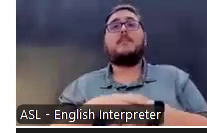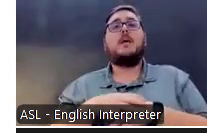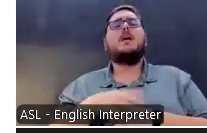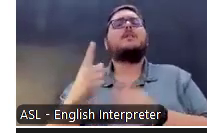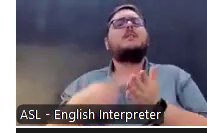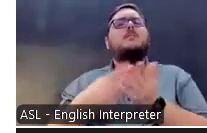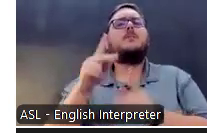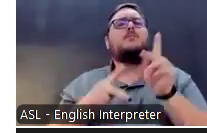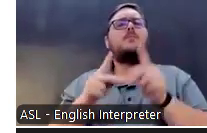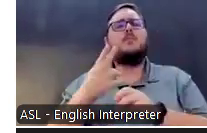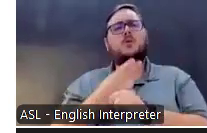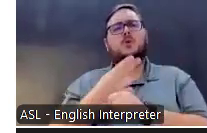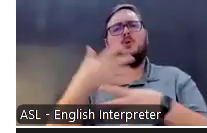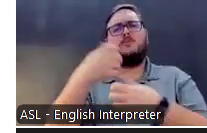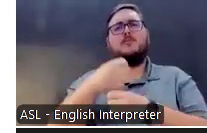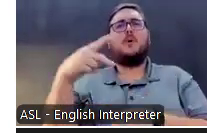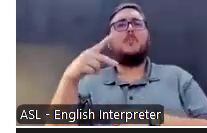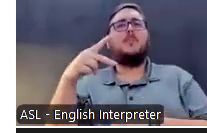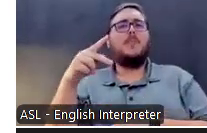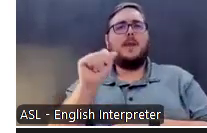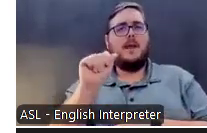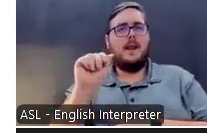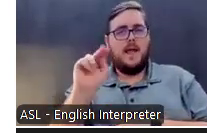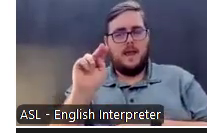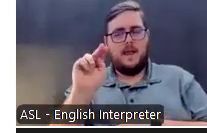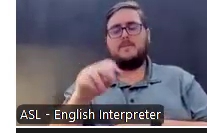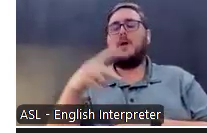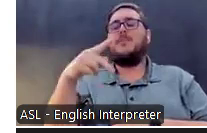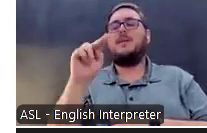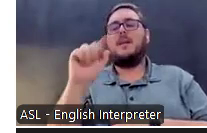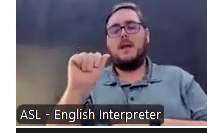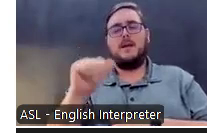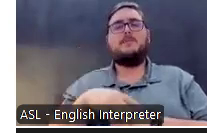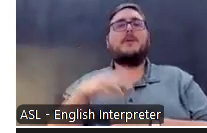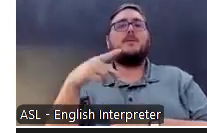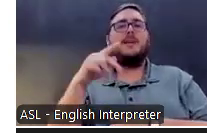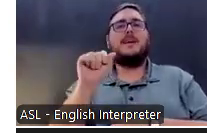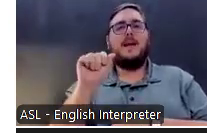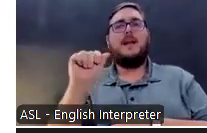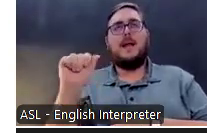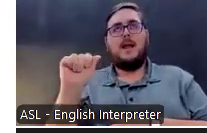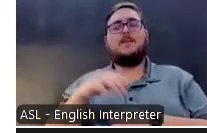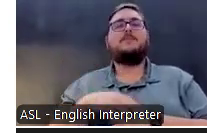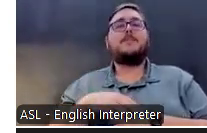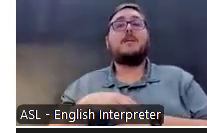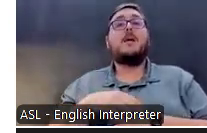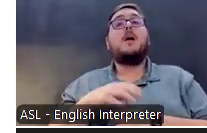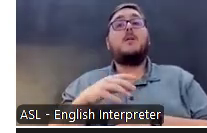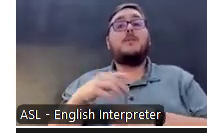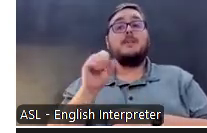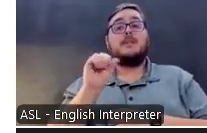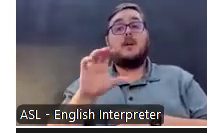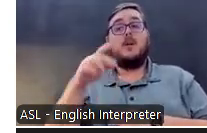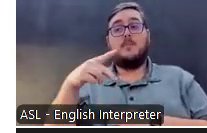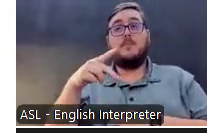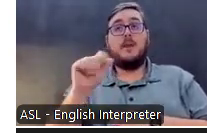P&As. And as the P&A for South Carolina, Disability Rights South Carolina is mandated by state and